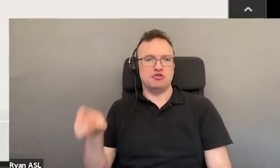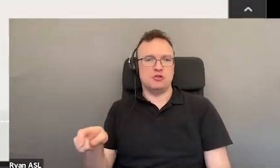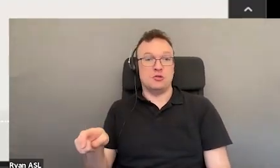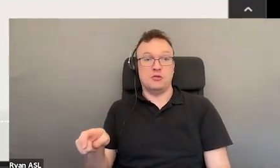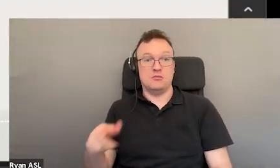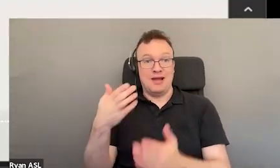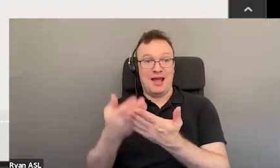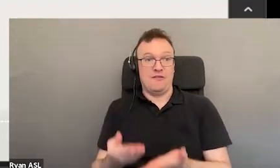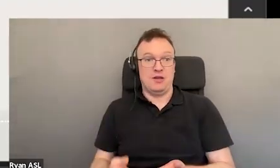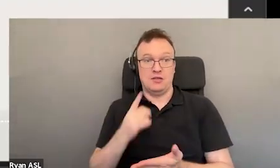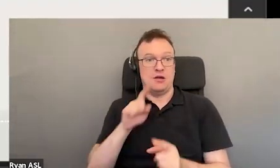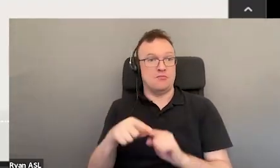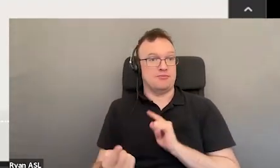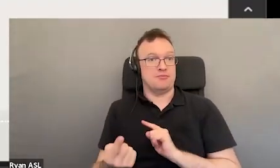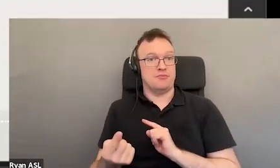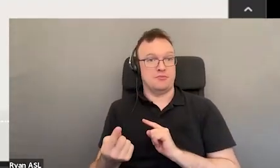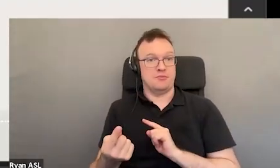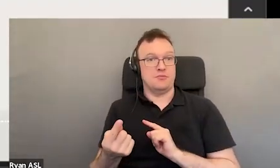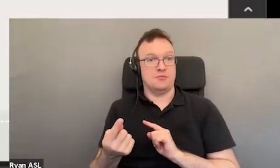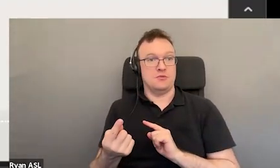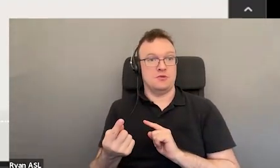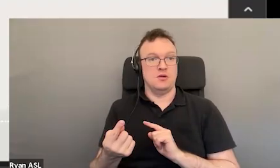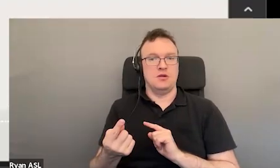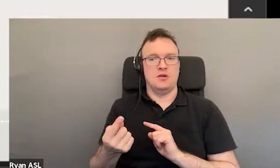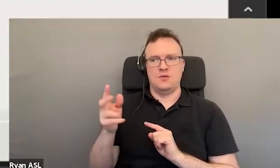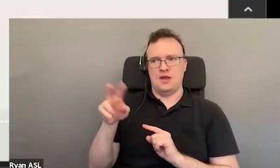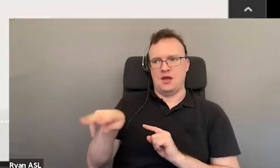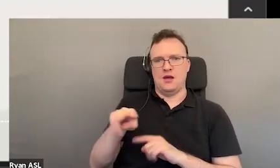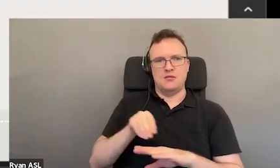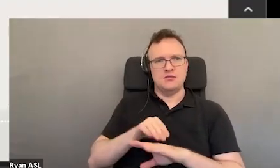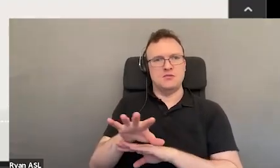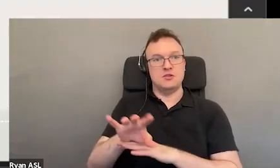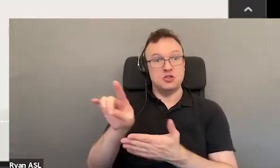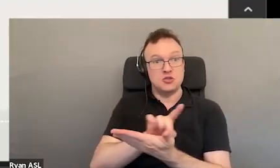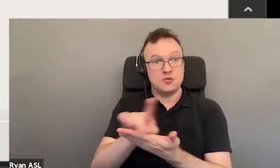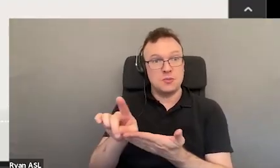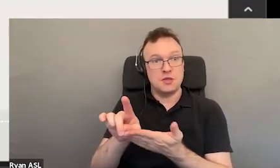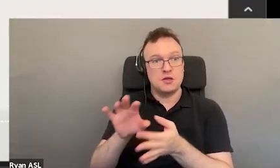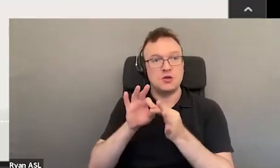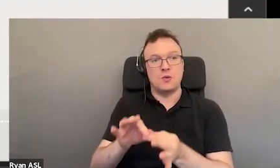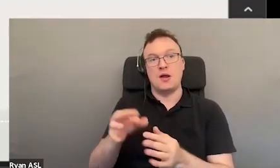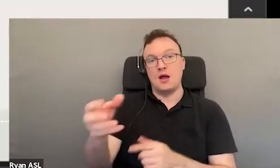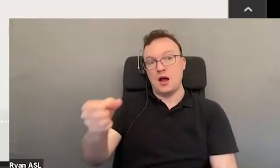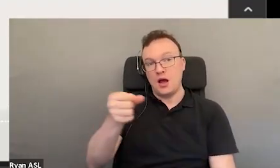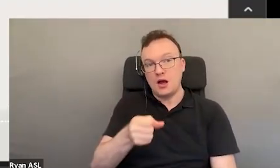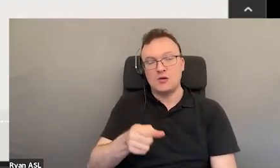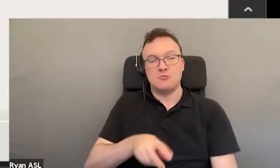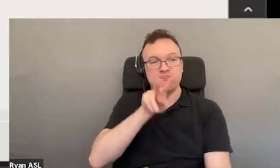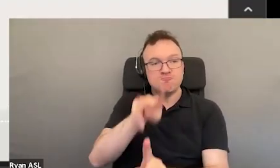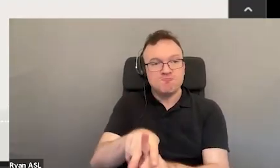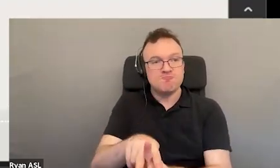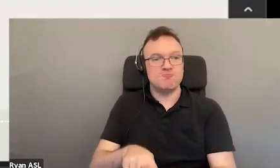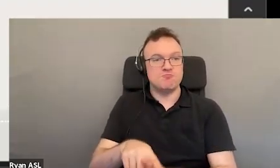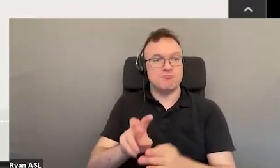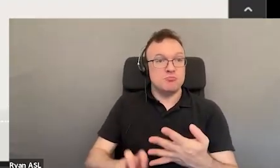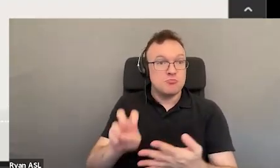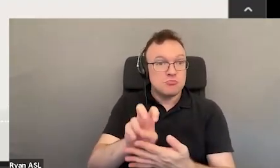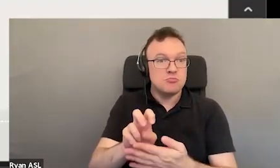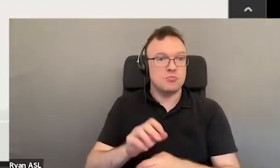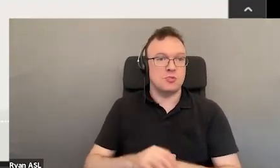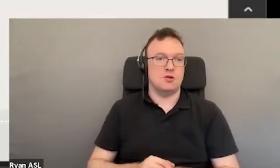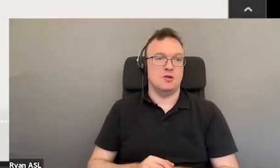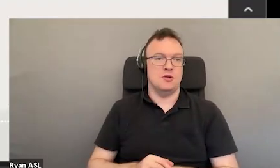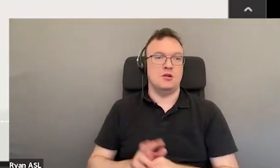to the contrary. This in turn can lead to discrimination in hiring, in assignments or promotions, in other